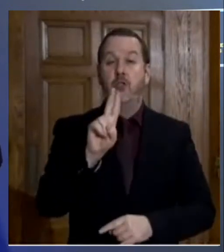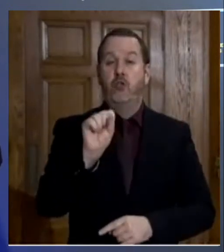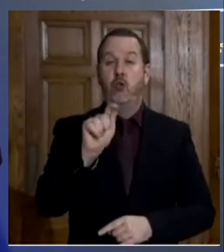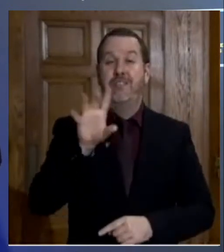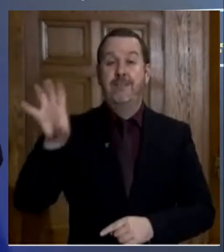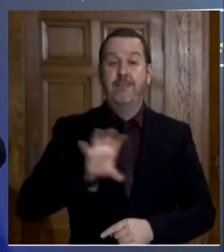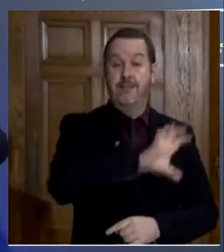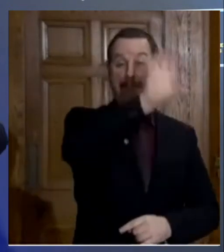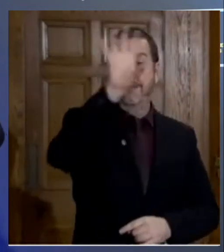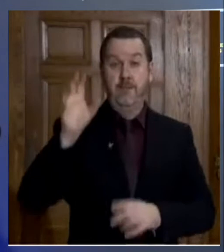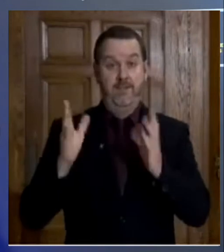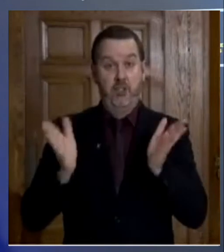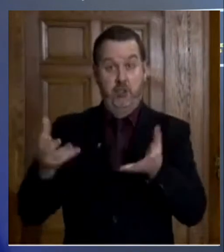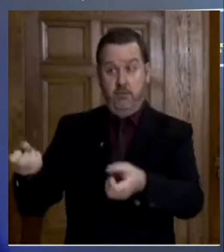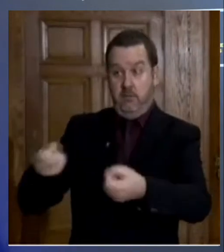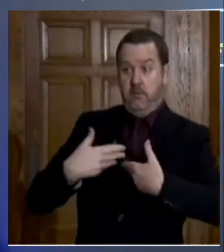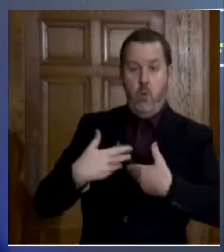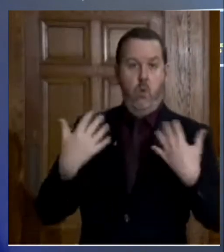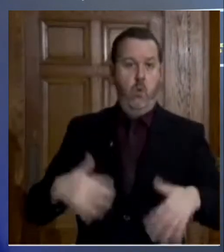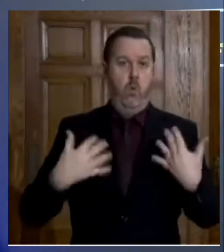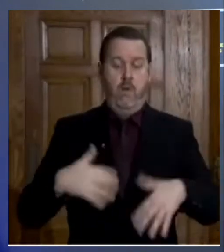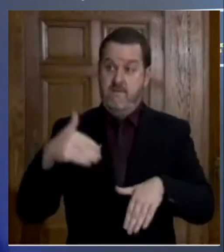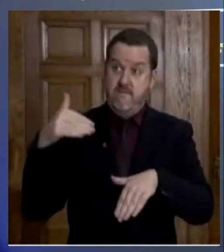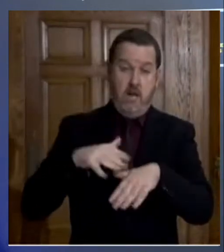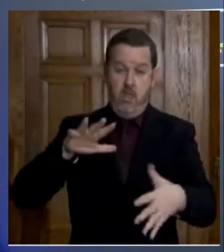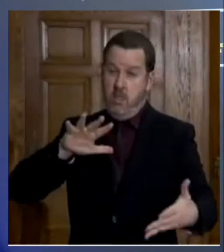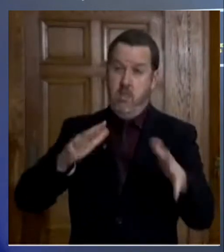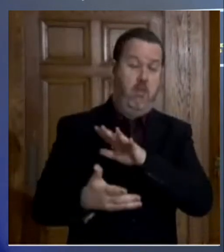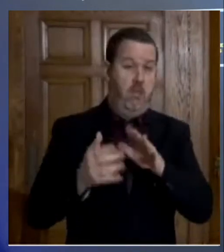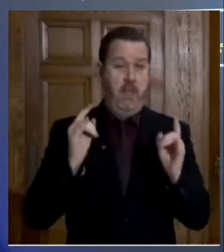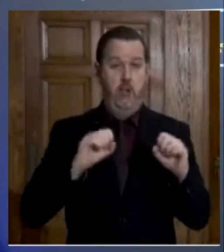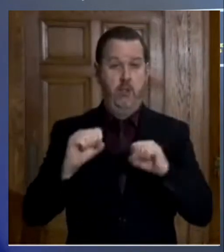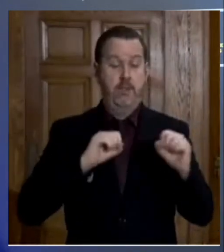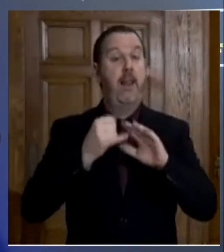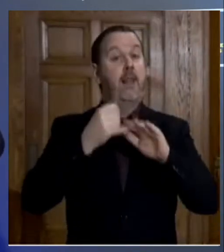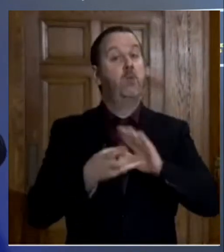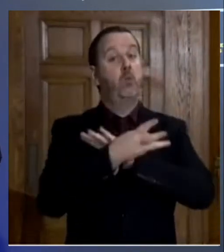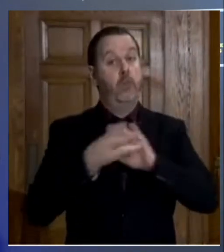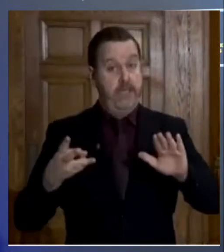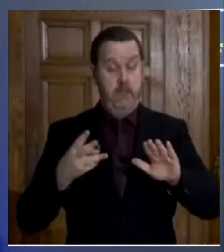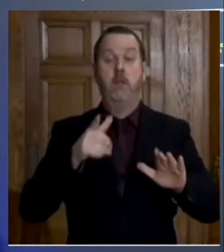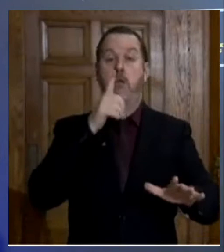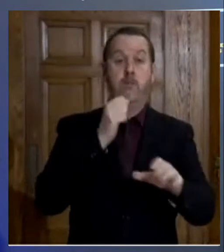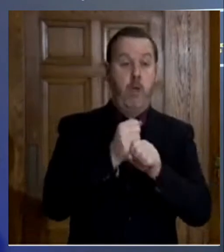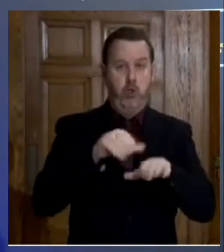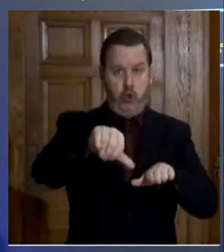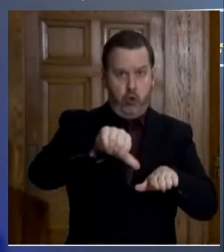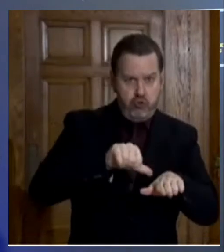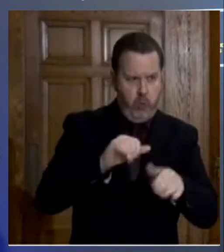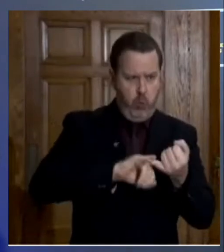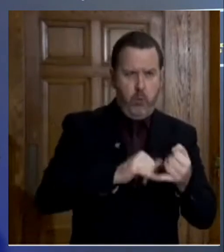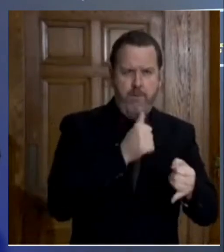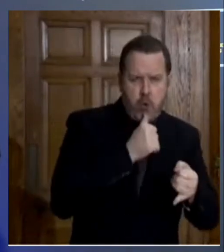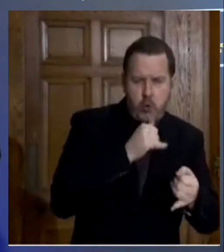on our services. Last week, I announced a regional approach to the prioritisation of surgeries. That means those who